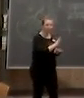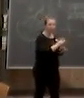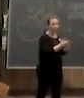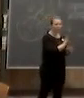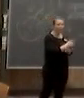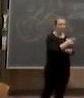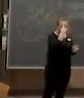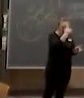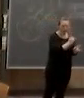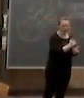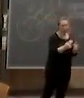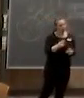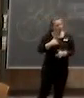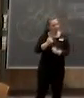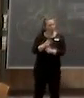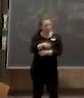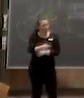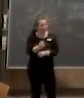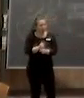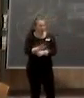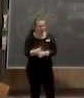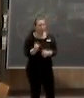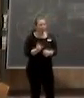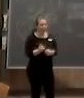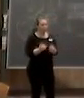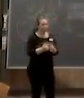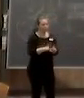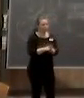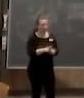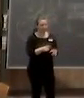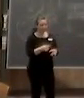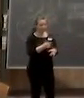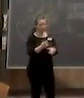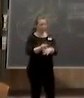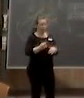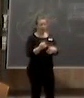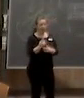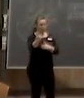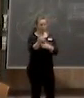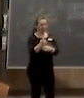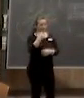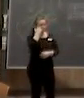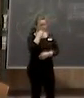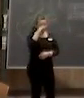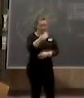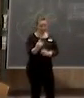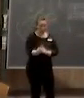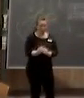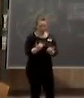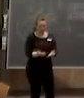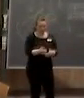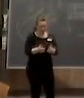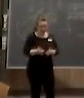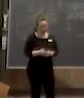customers also expect to have timely delivery. They also expect to have a friendly courier. They also expect to have a knowledgeable, polite,